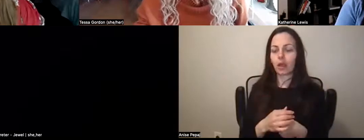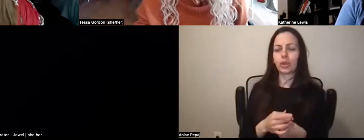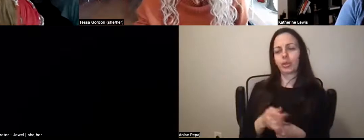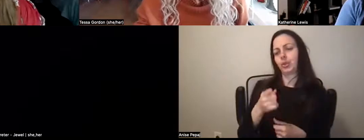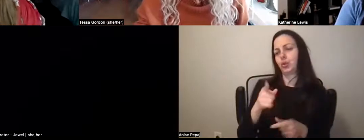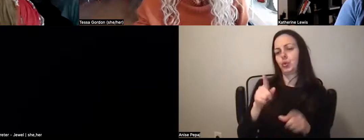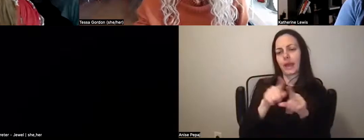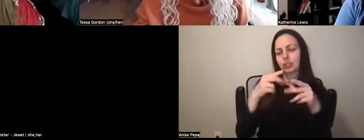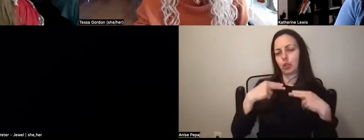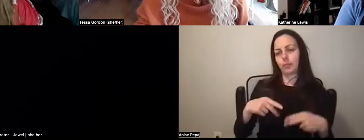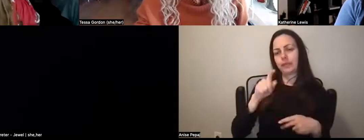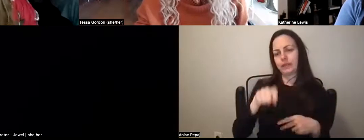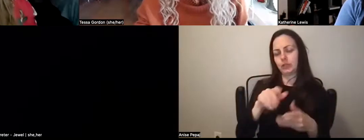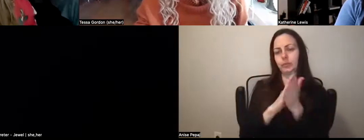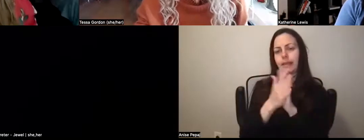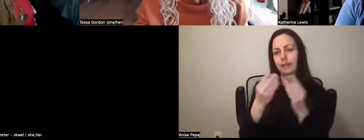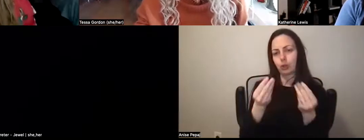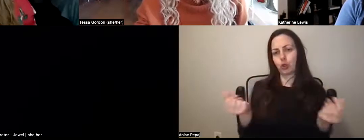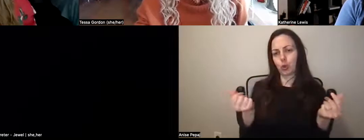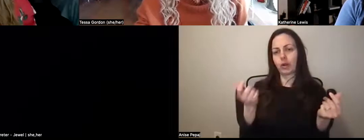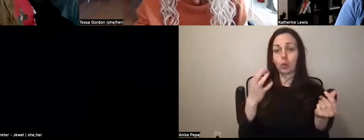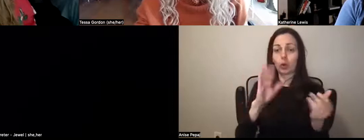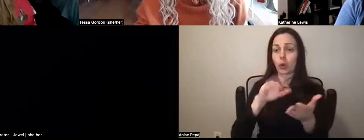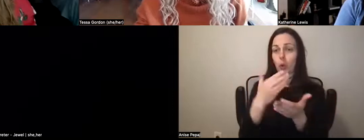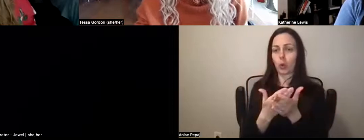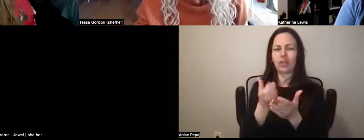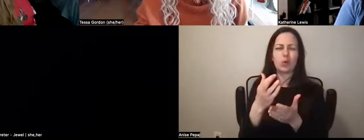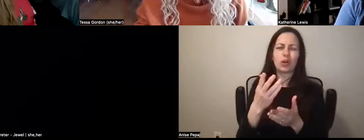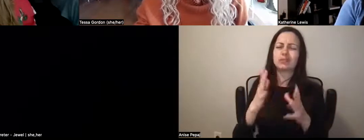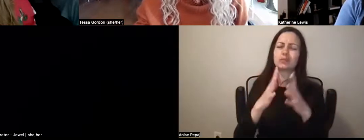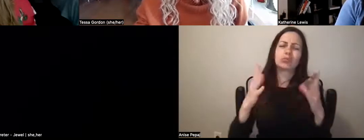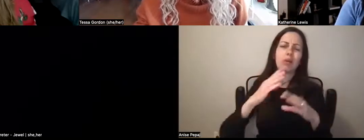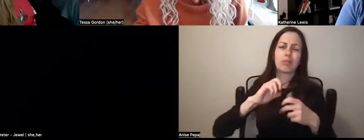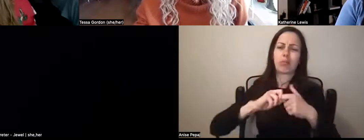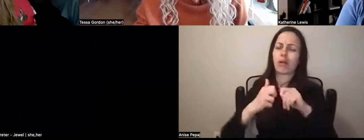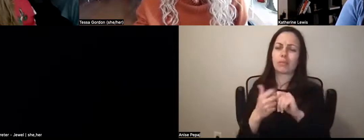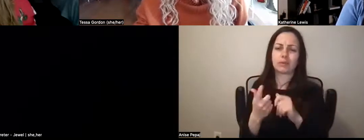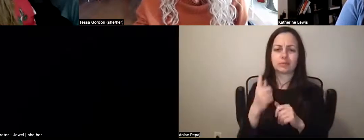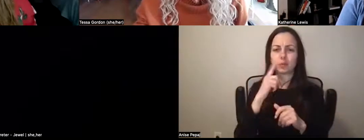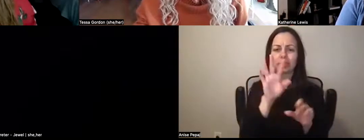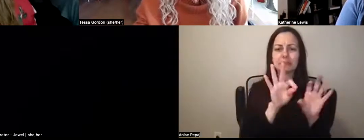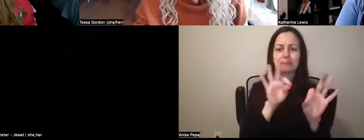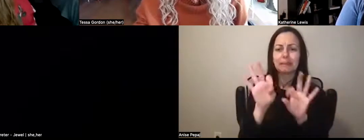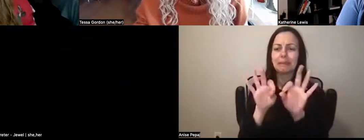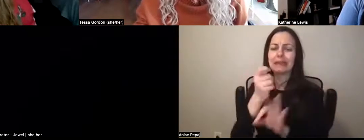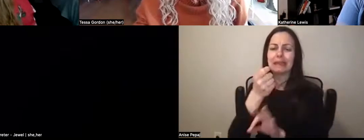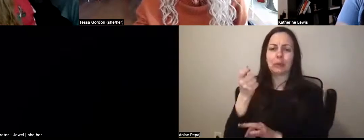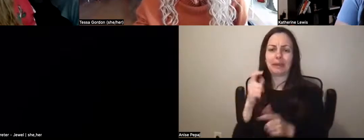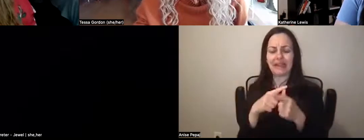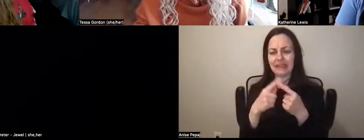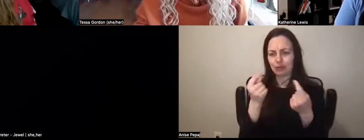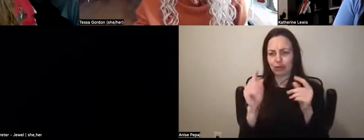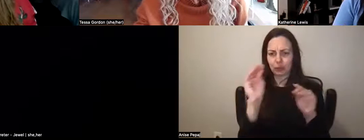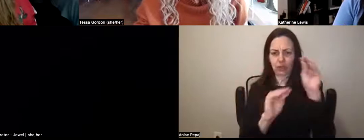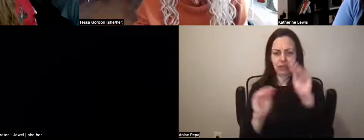to be pure and whole, or you're too much of a hindrance, so we are only going to take a little bit of everything, and then maybe we'll try to piece you